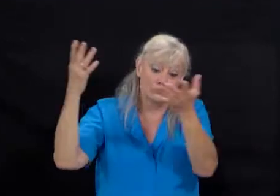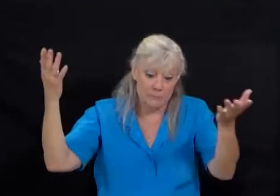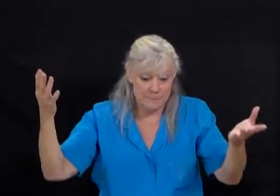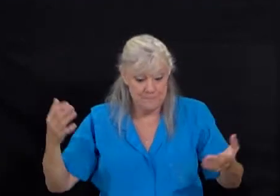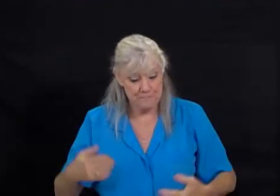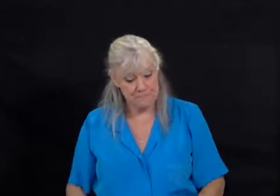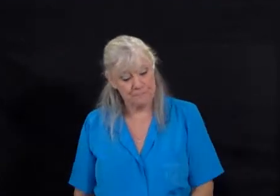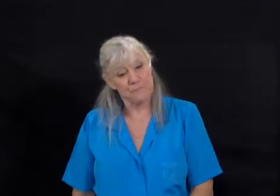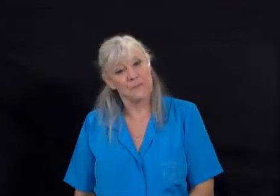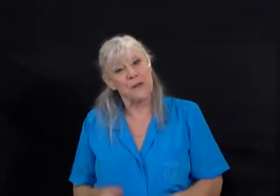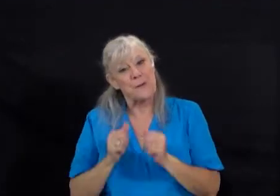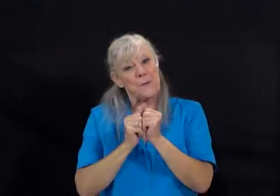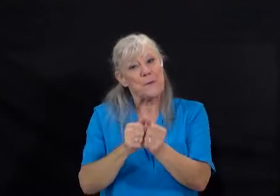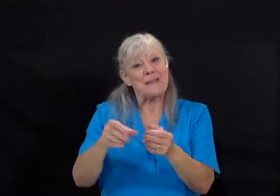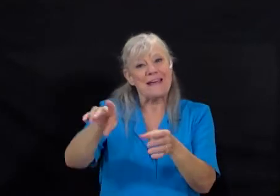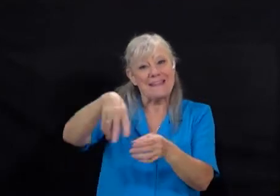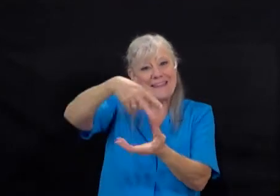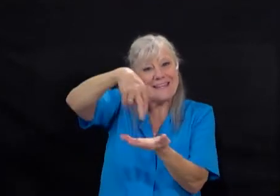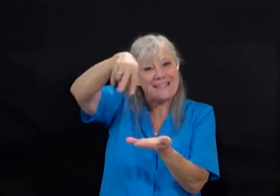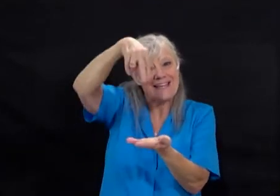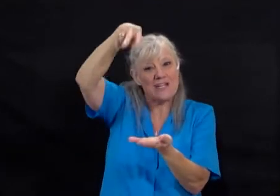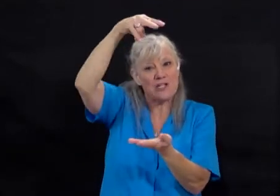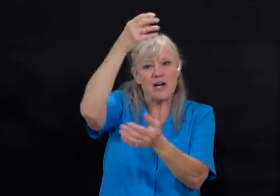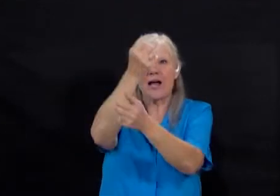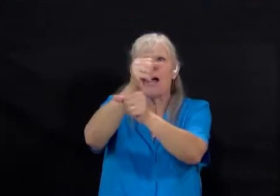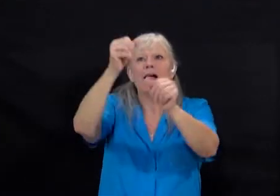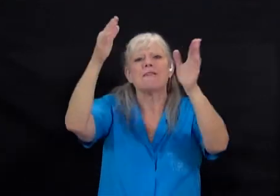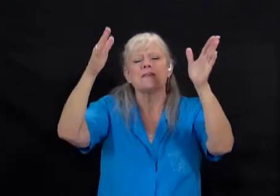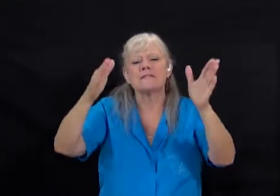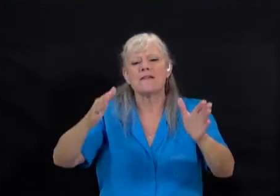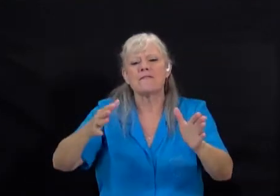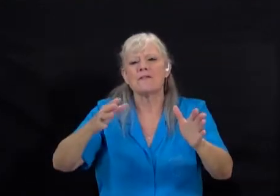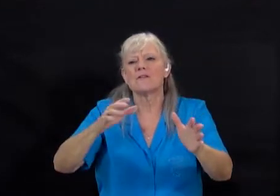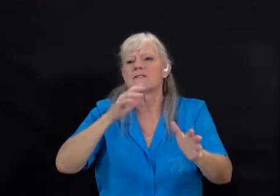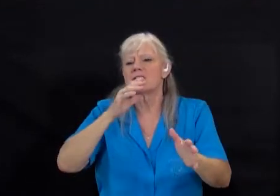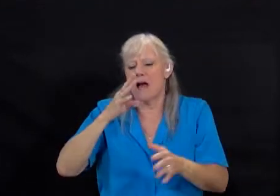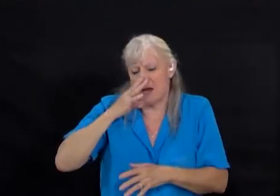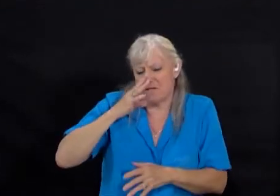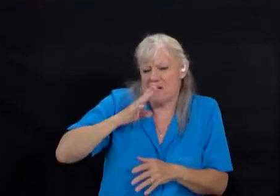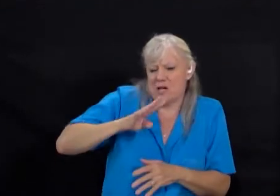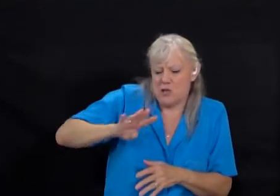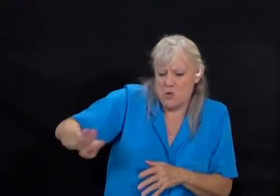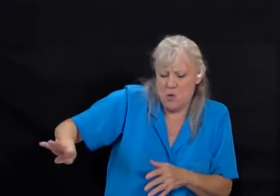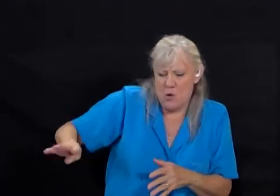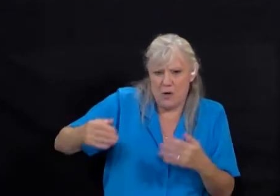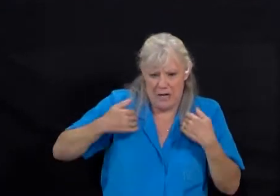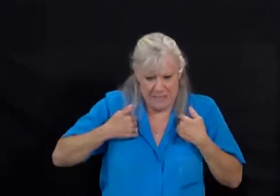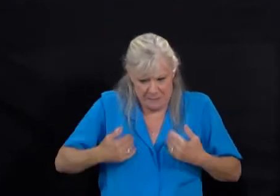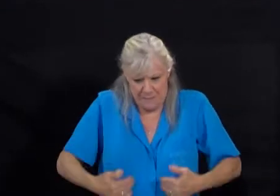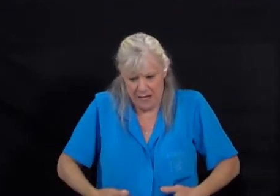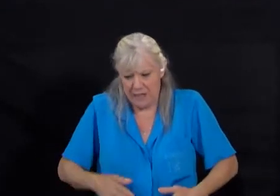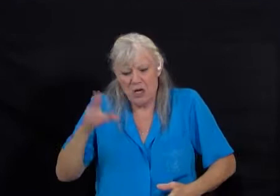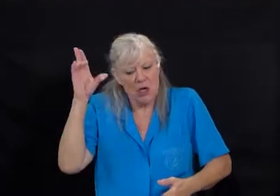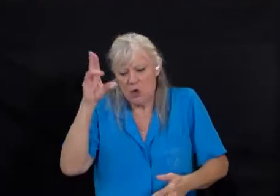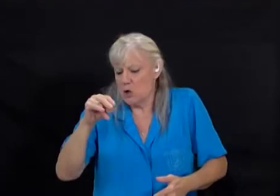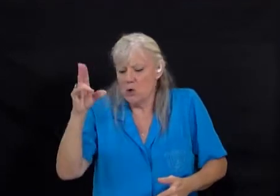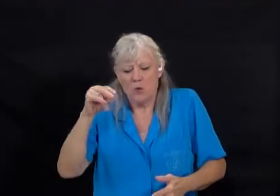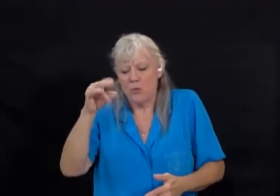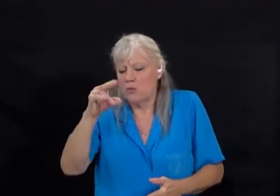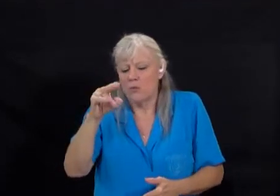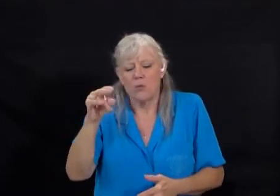In the Ascension, the Savior did not lay aside the garment of flesh with which he had been